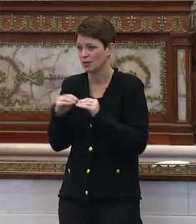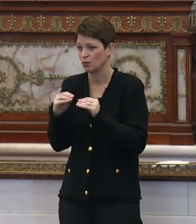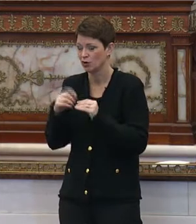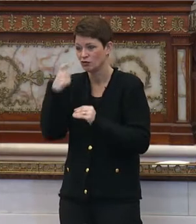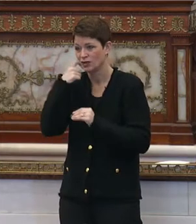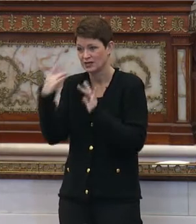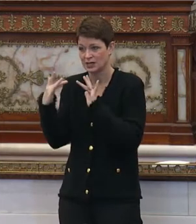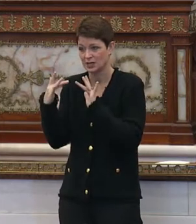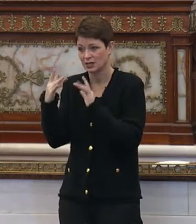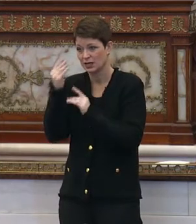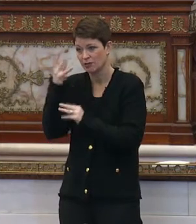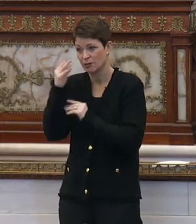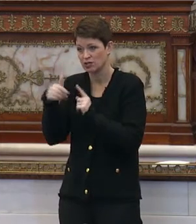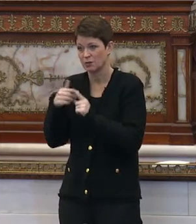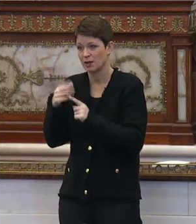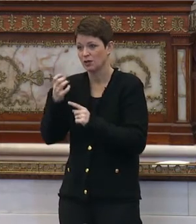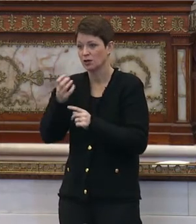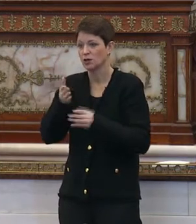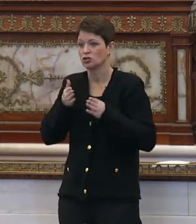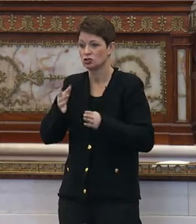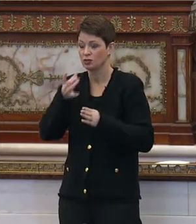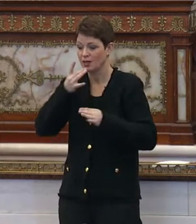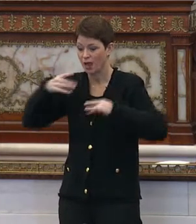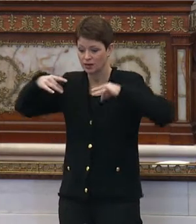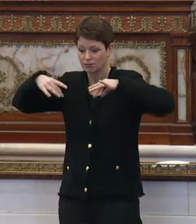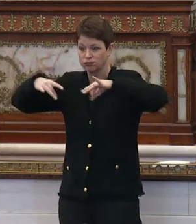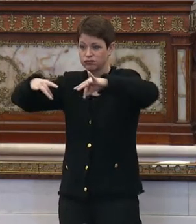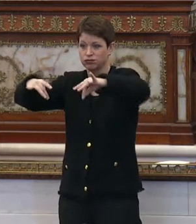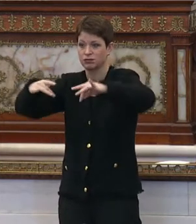recent context on the street lighting capital funding?